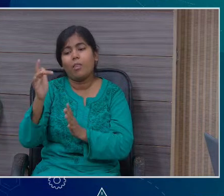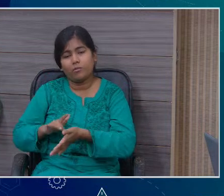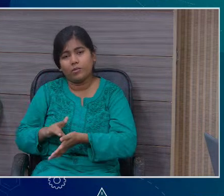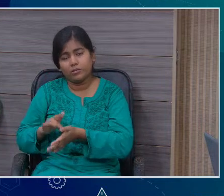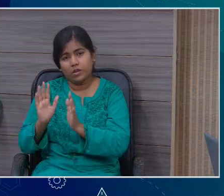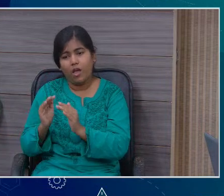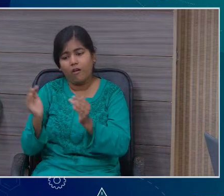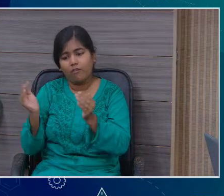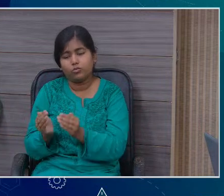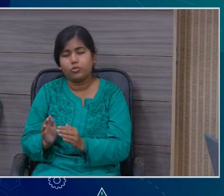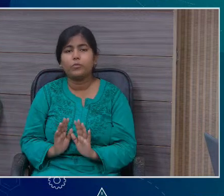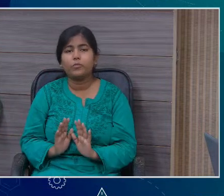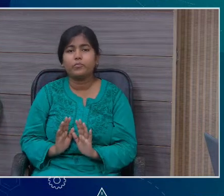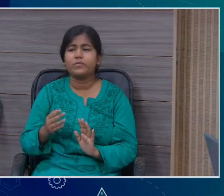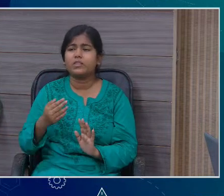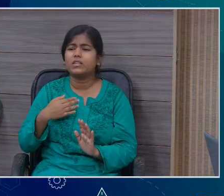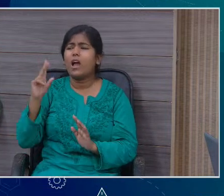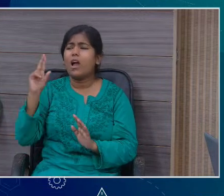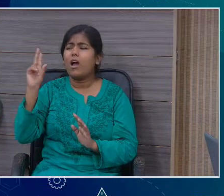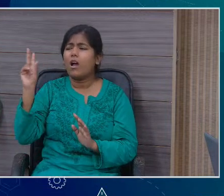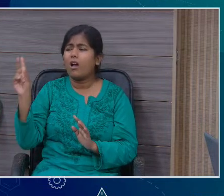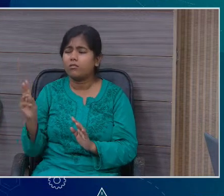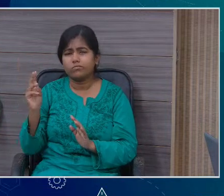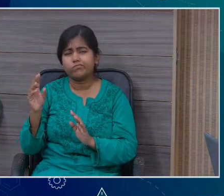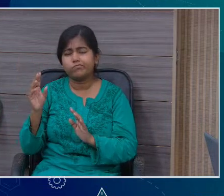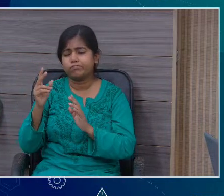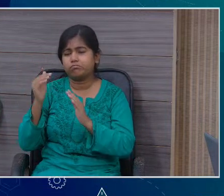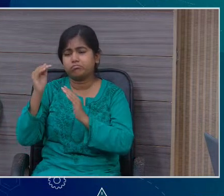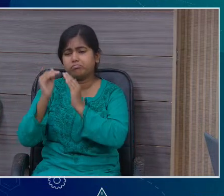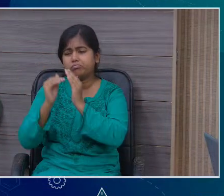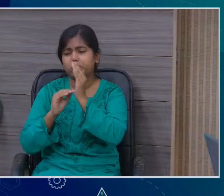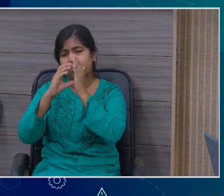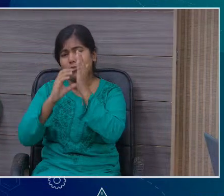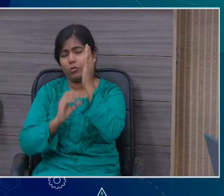Would you like to read out the parts? Sure, ma'am.